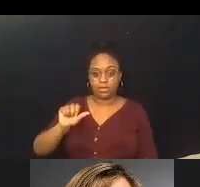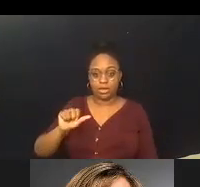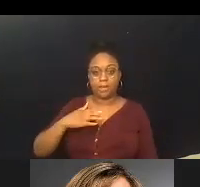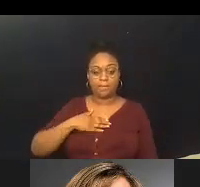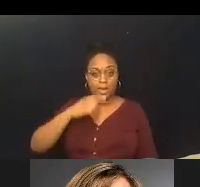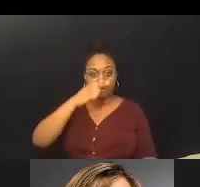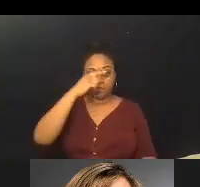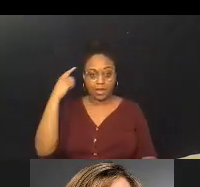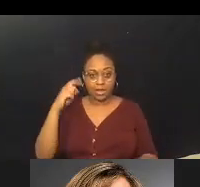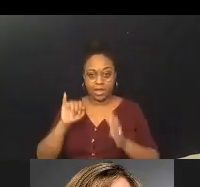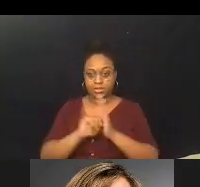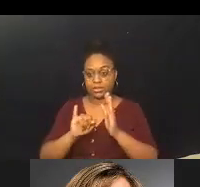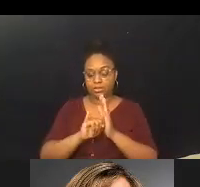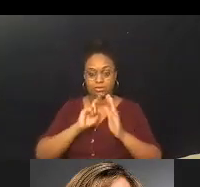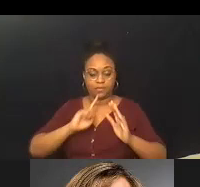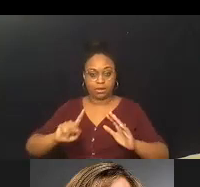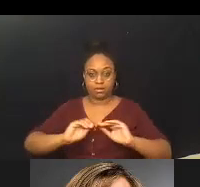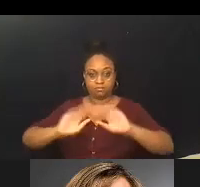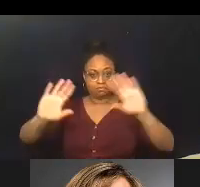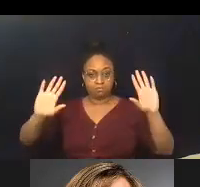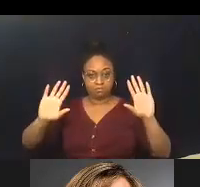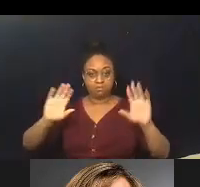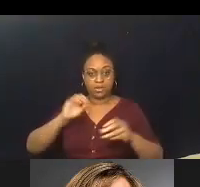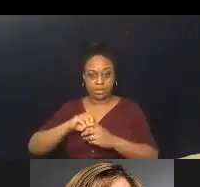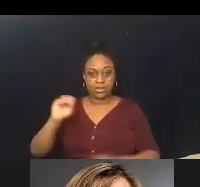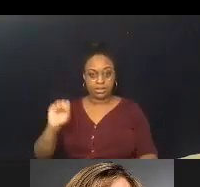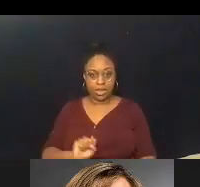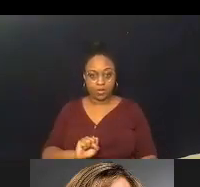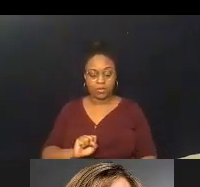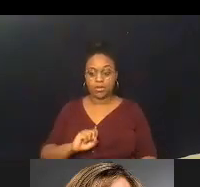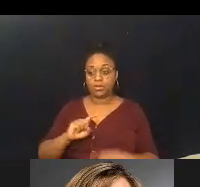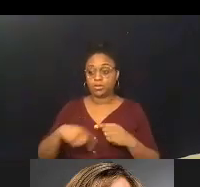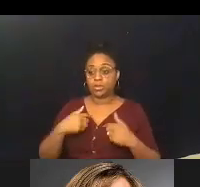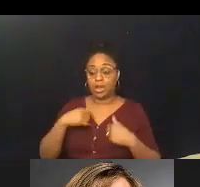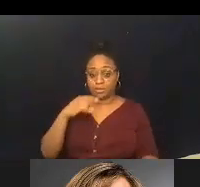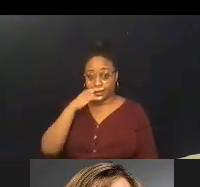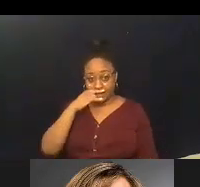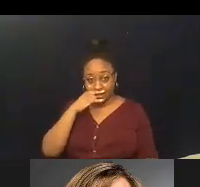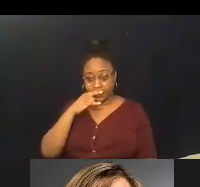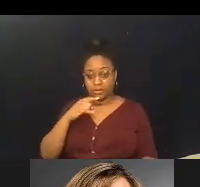to me growing up in the South. And so when I think about diversity as a kid, it was very black and white.